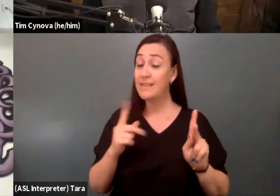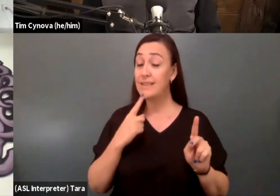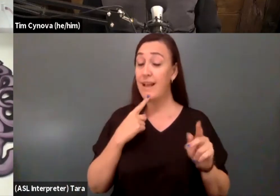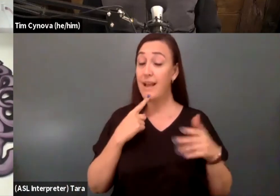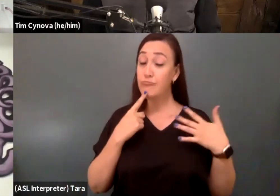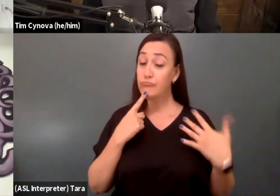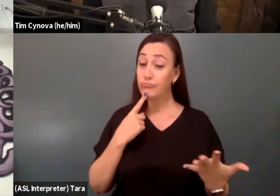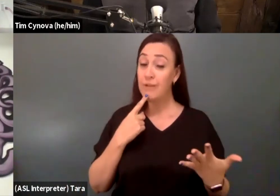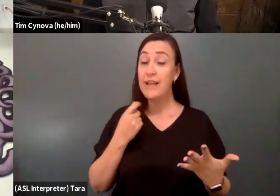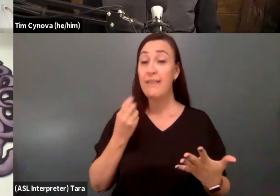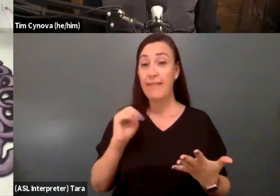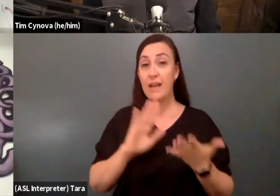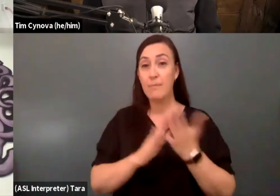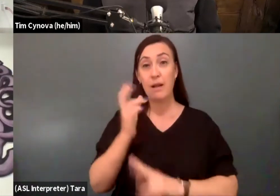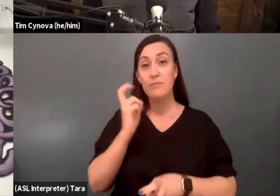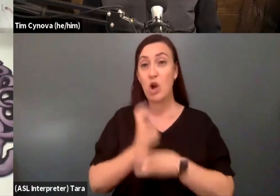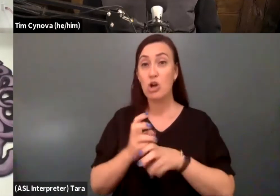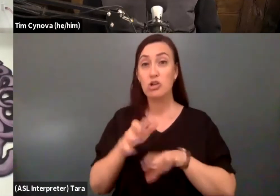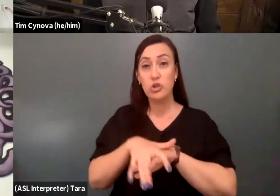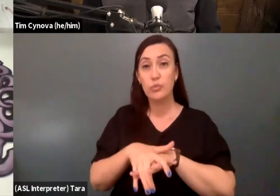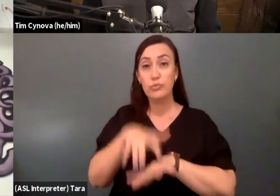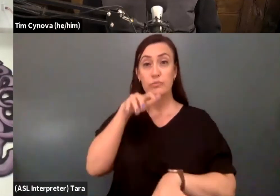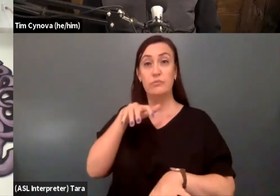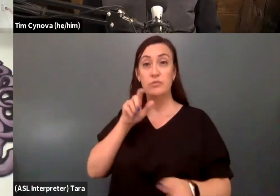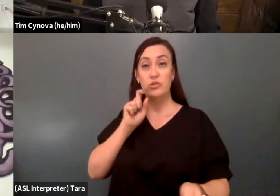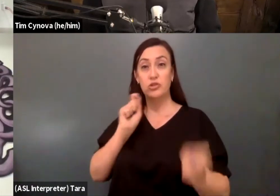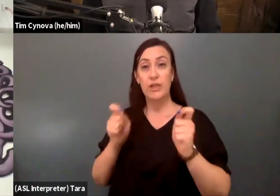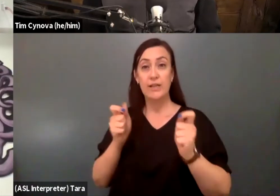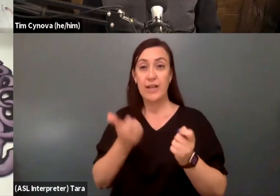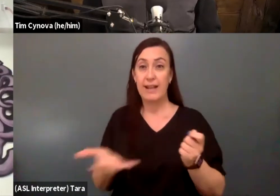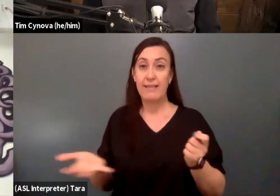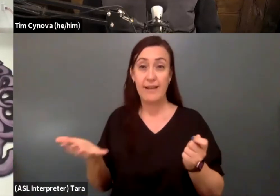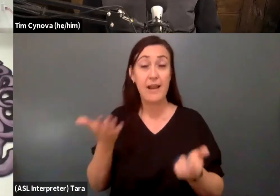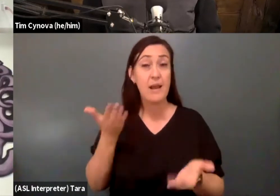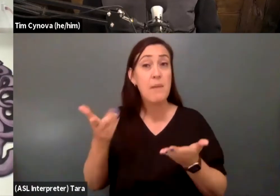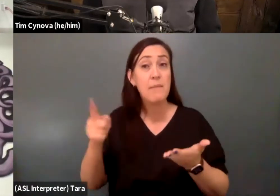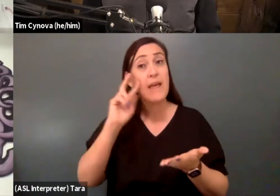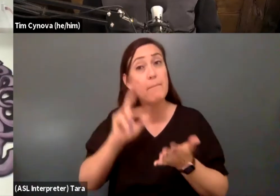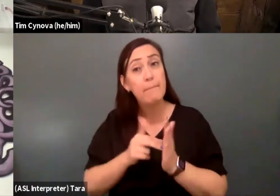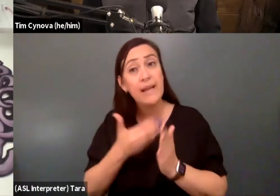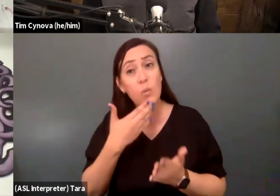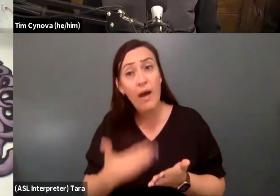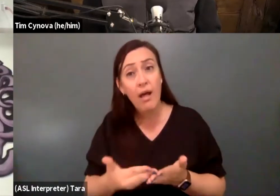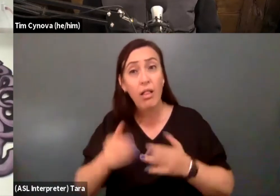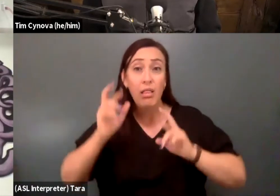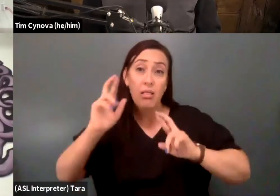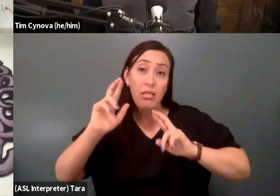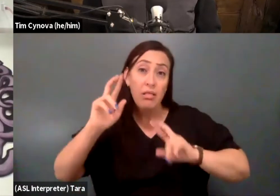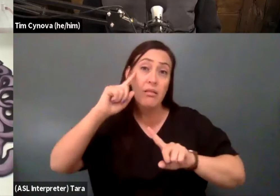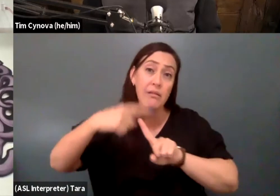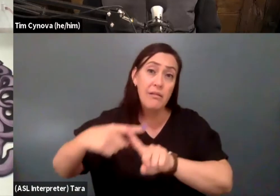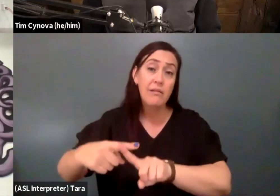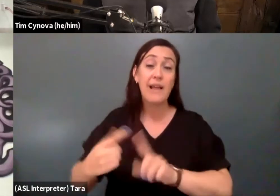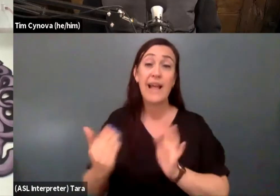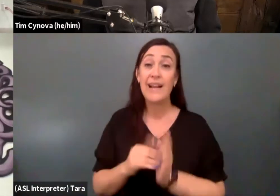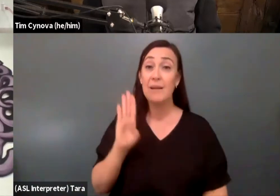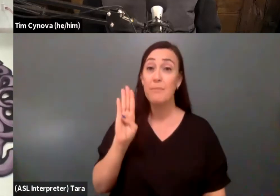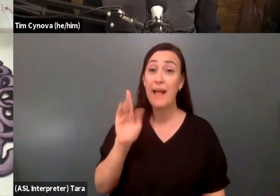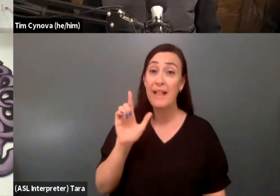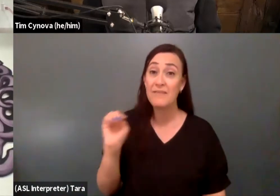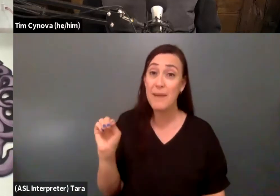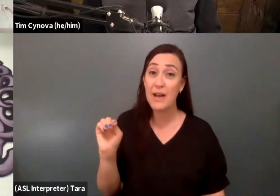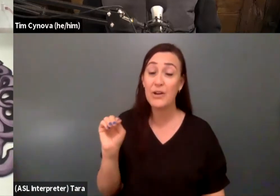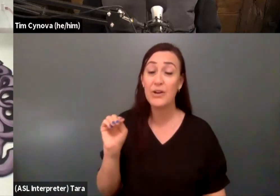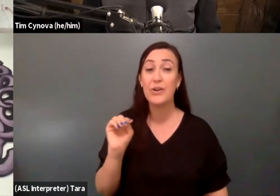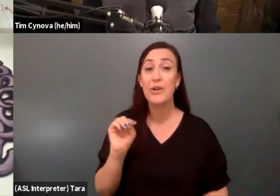hard to divest from it. And even though they may be well-meaning, and again, you know, Black Lives Matter, they